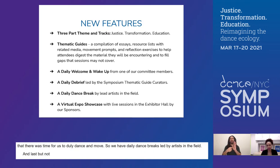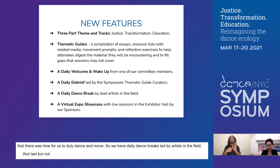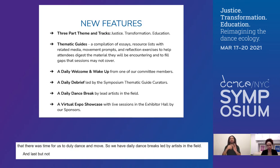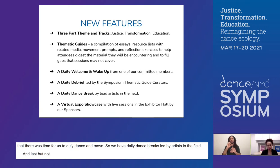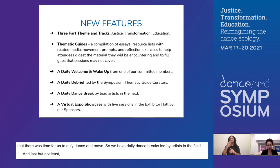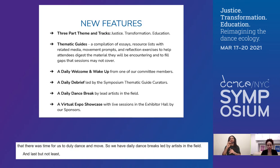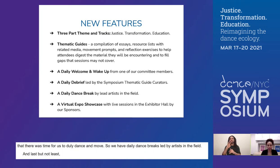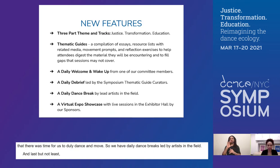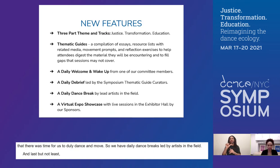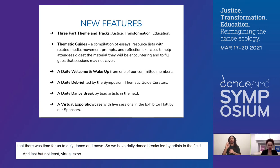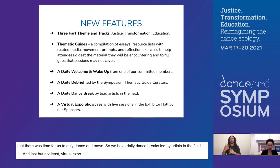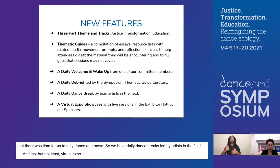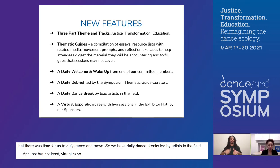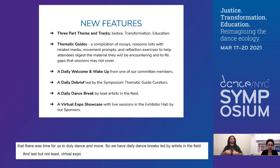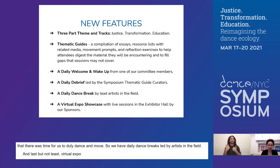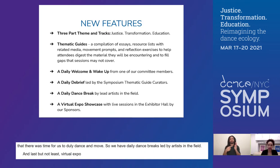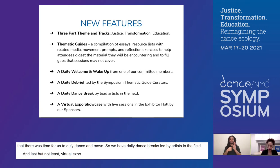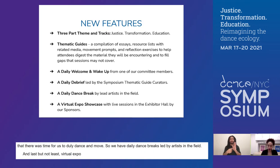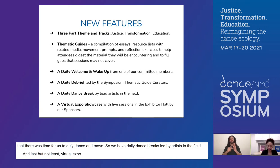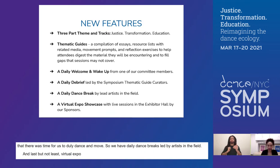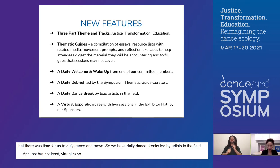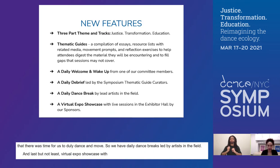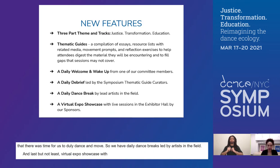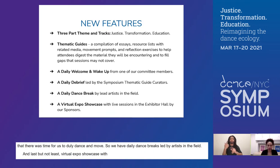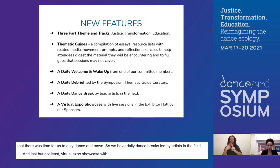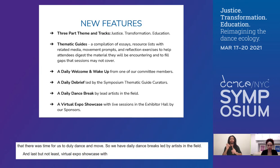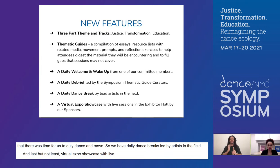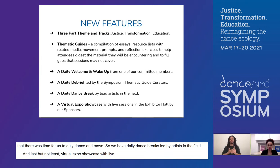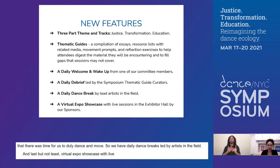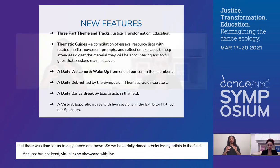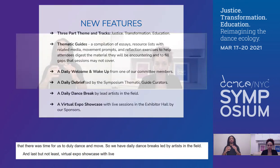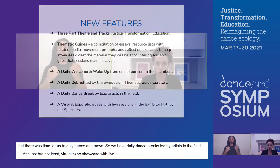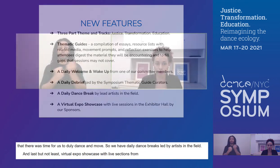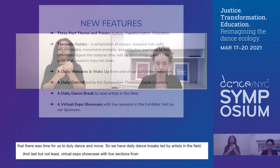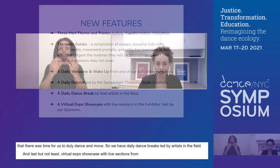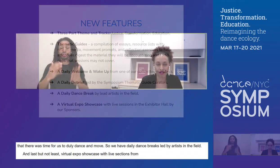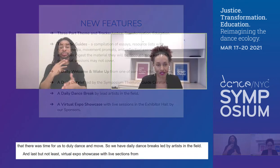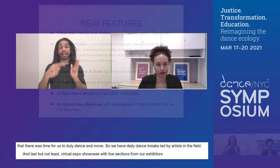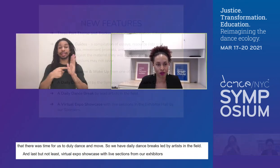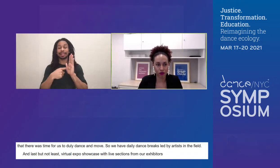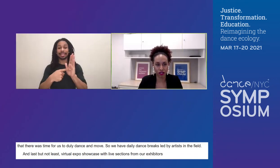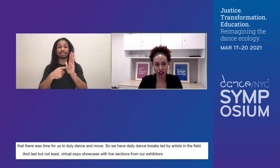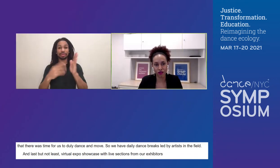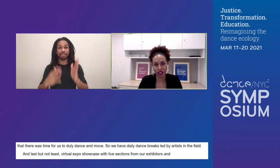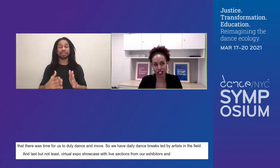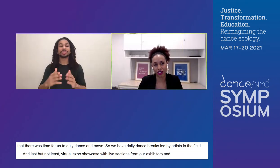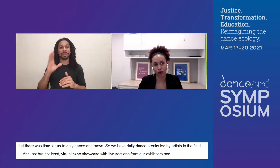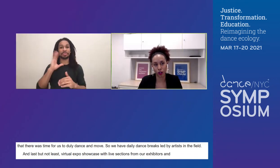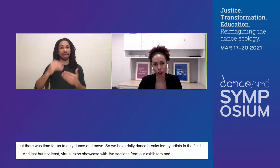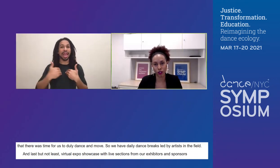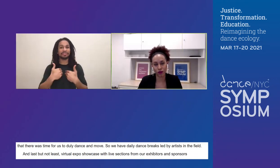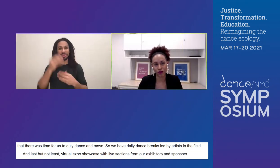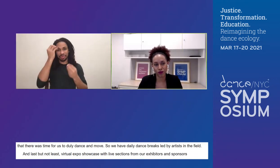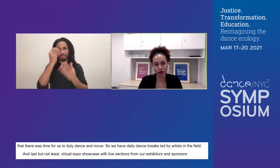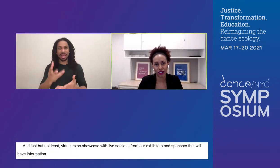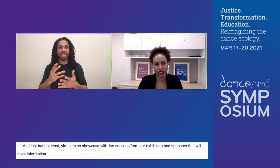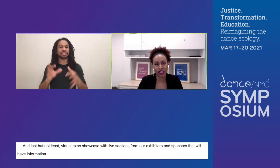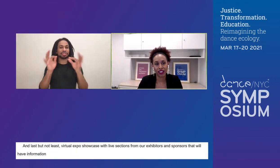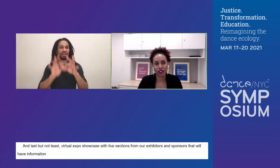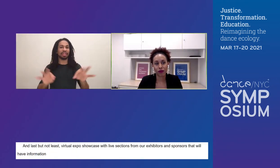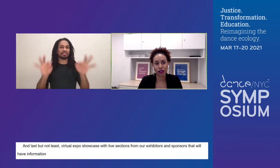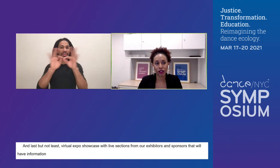of the art exhibitors and sponsors that will have information that will be relevant, we hope, to you as dance